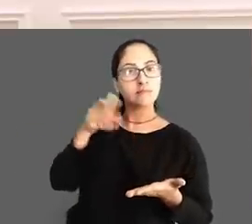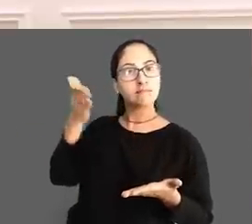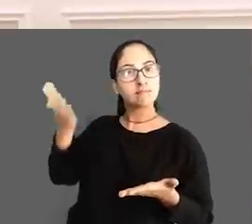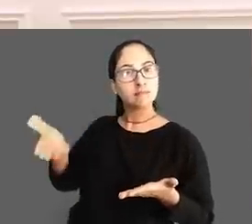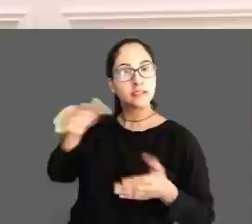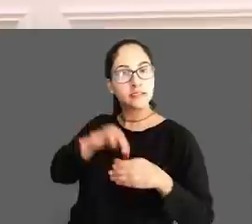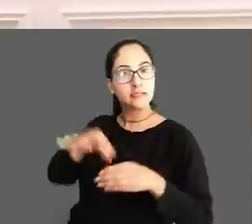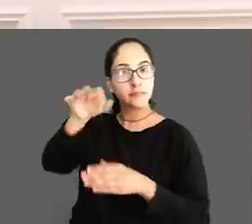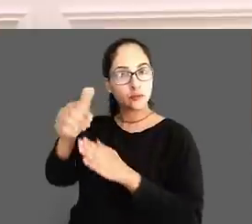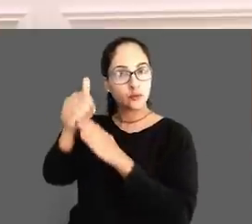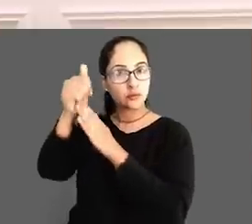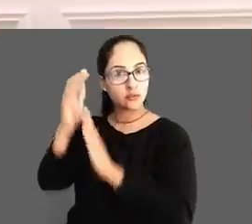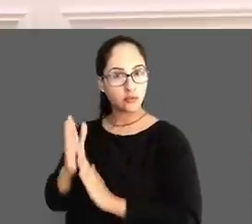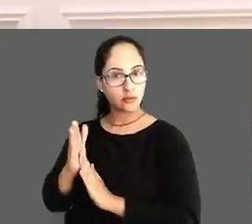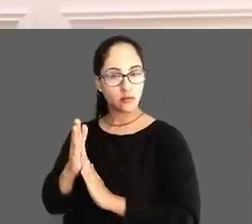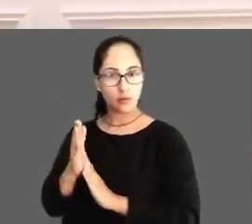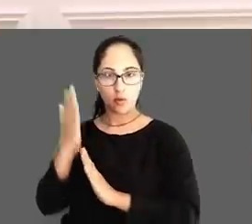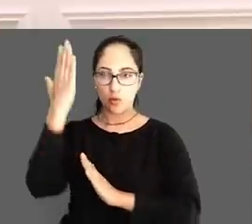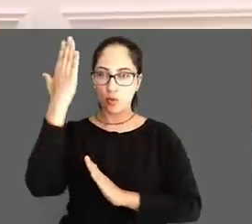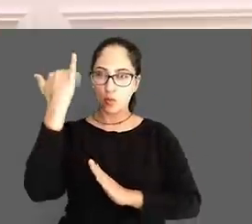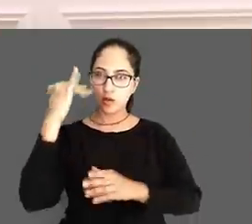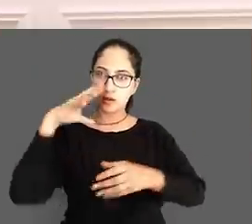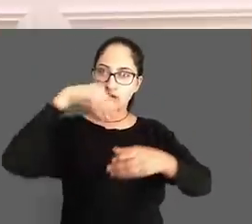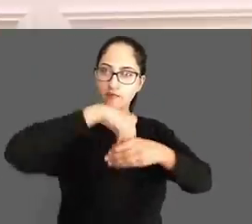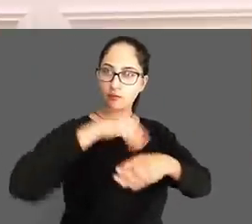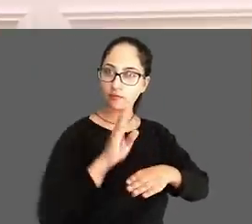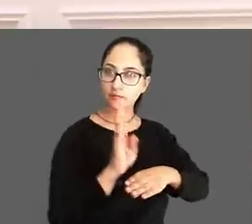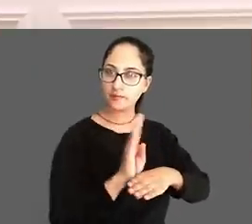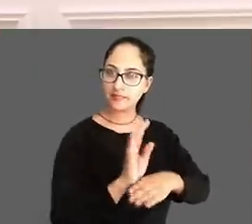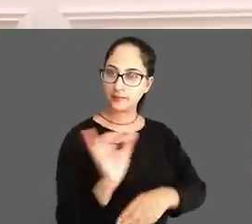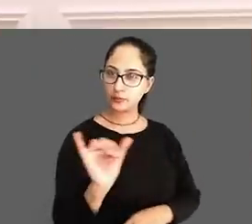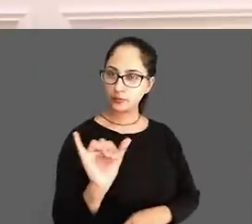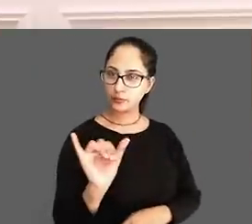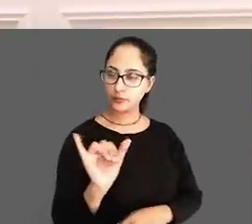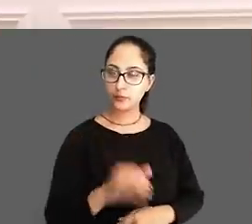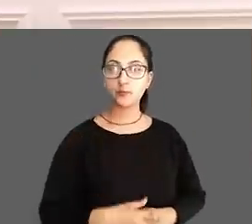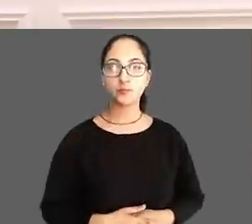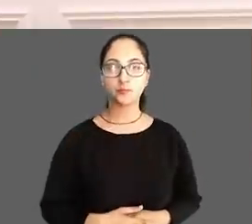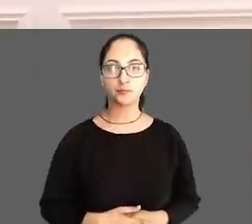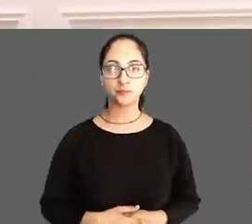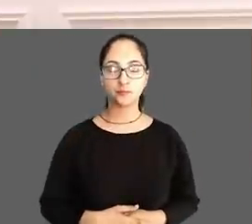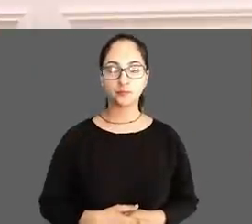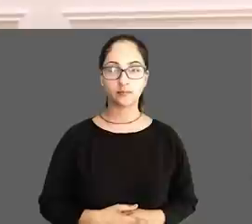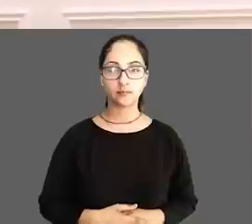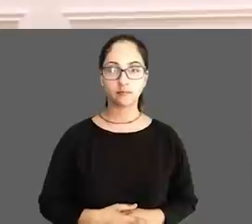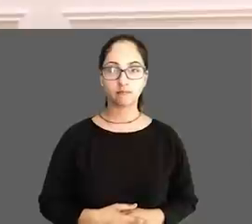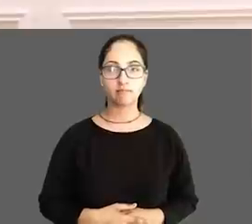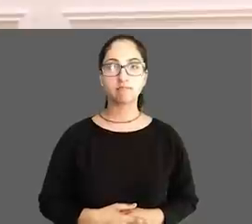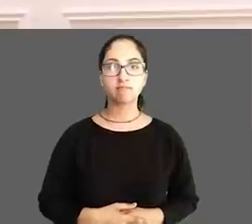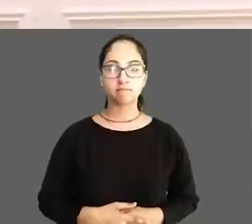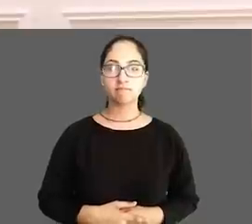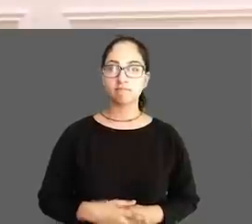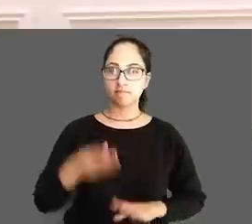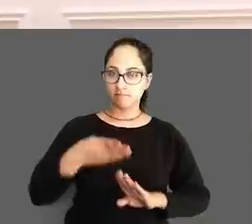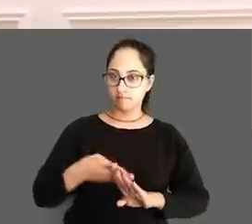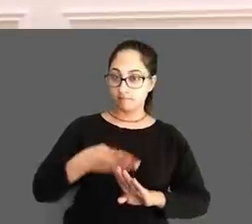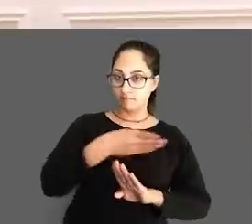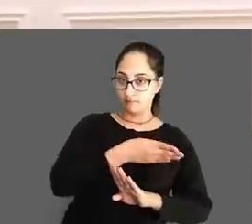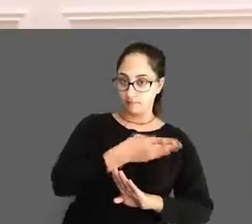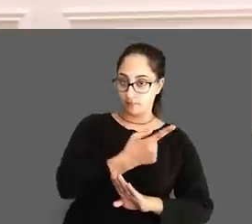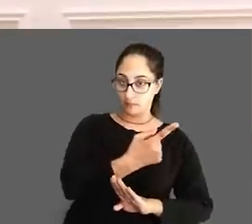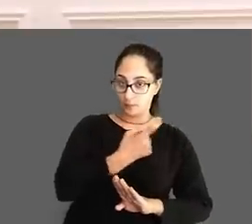and the previous question, is that sometimes we take notions of what